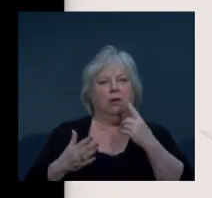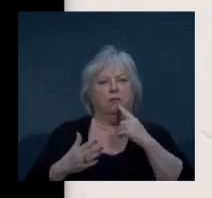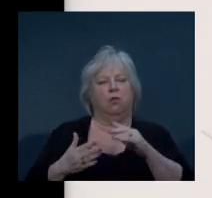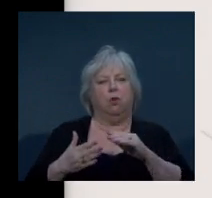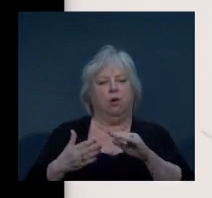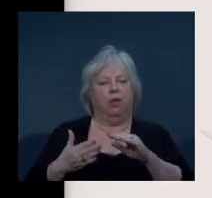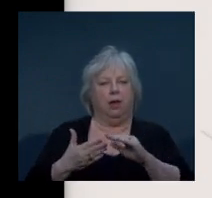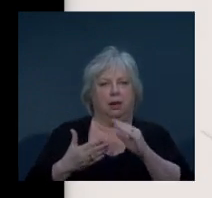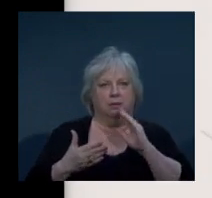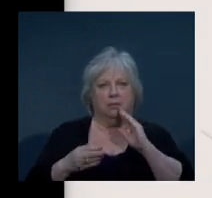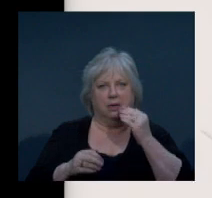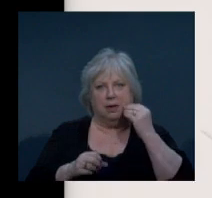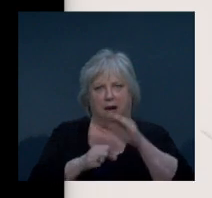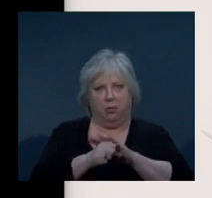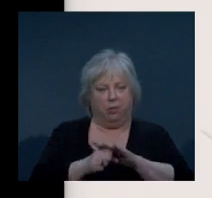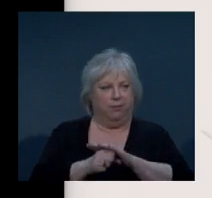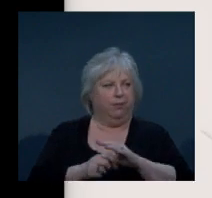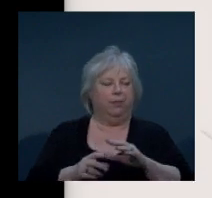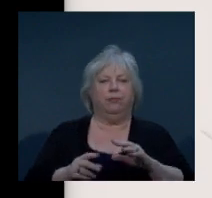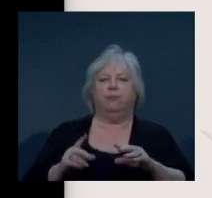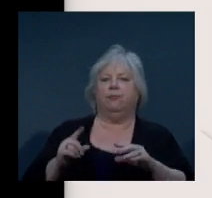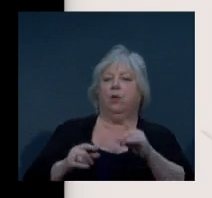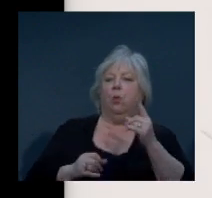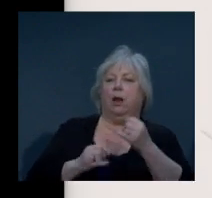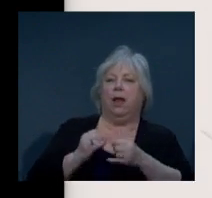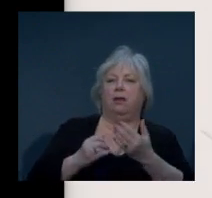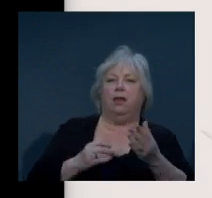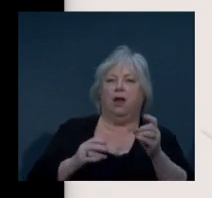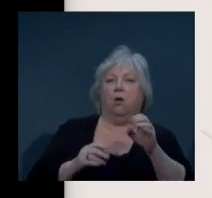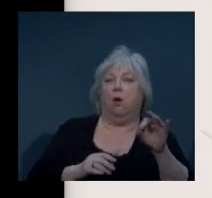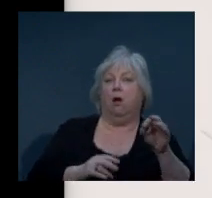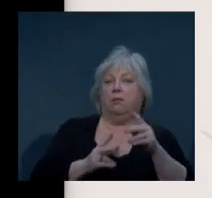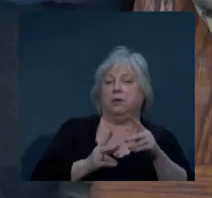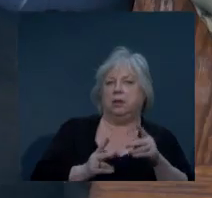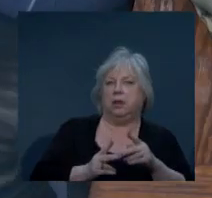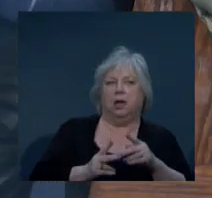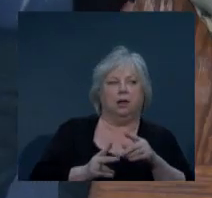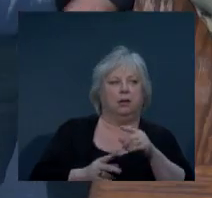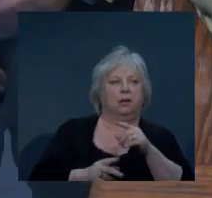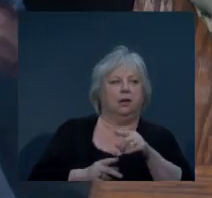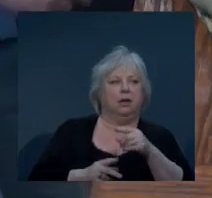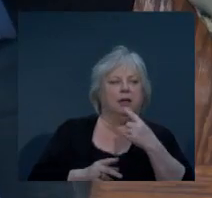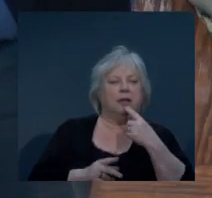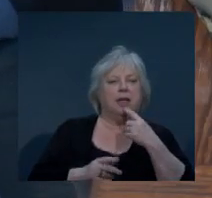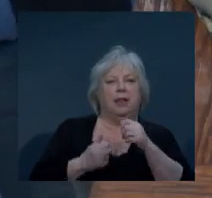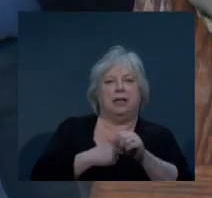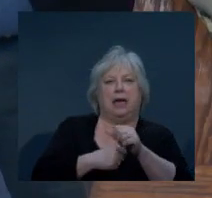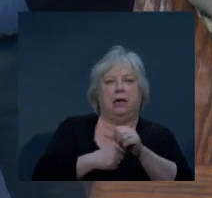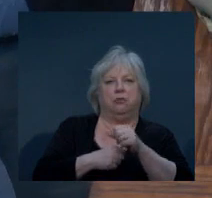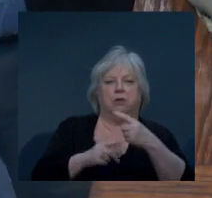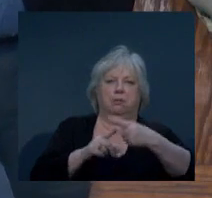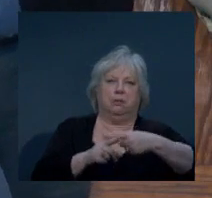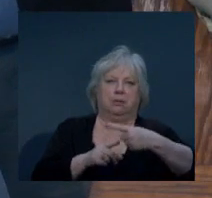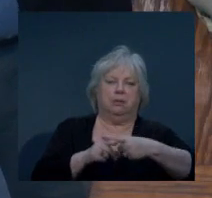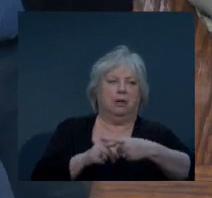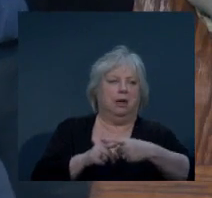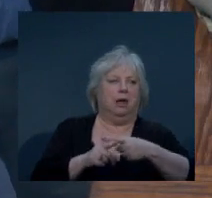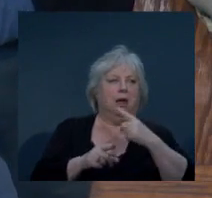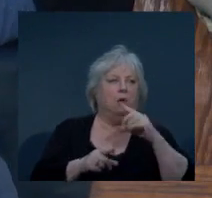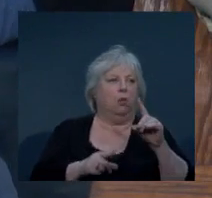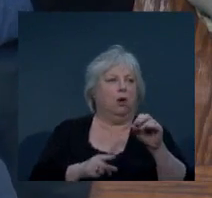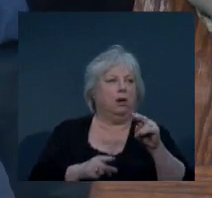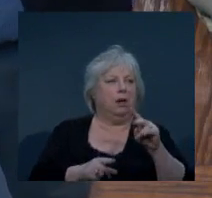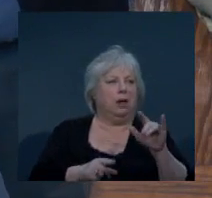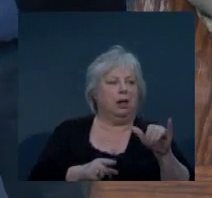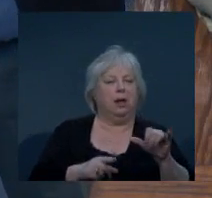One last thing, which is off-site. Mr. Mitchell made reference to the dangerous intersection at the confluence of Denny